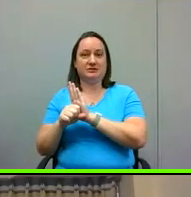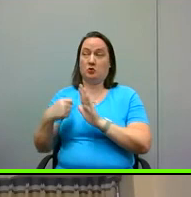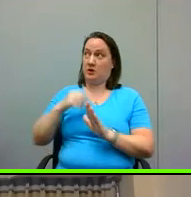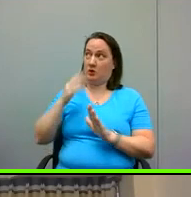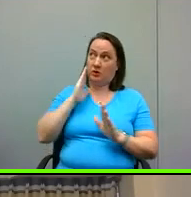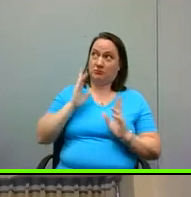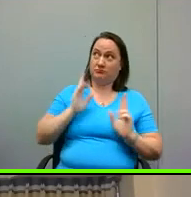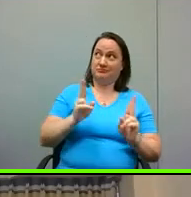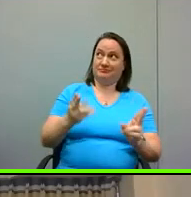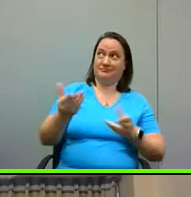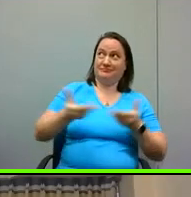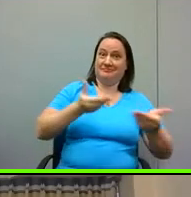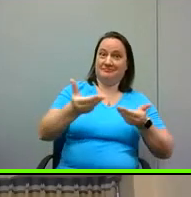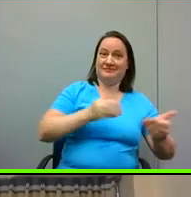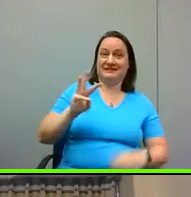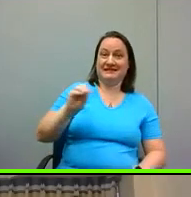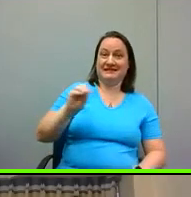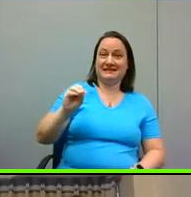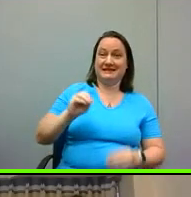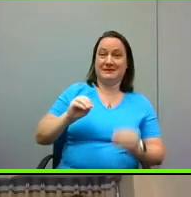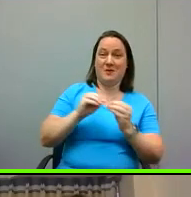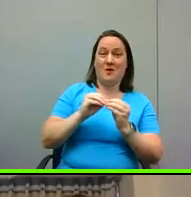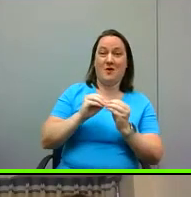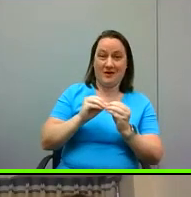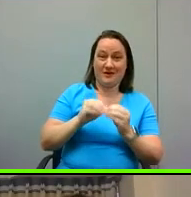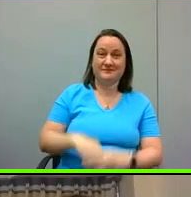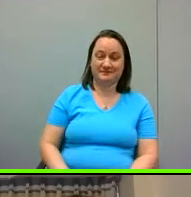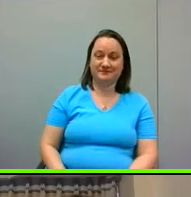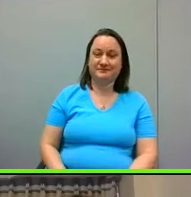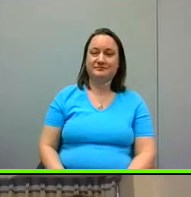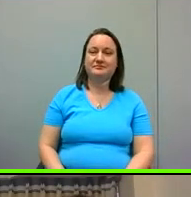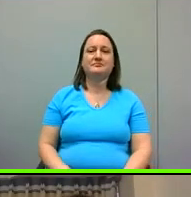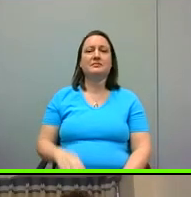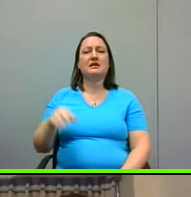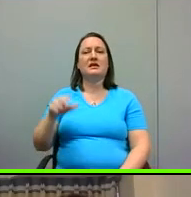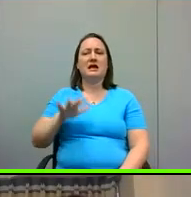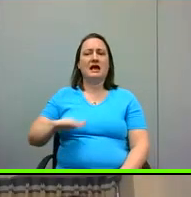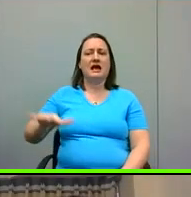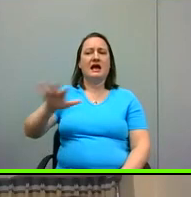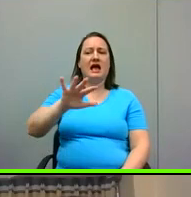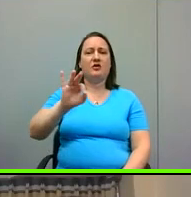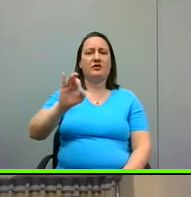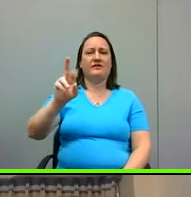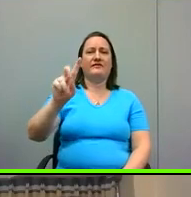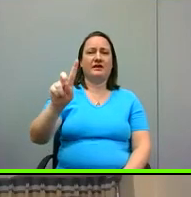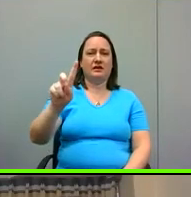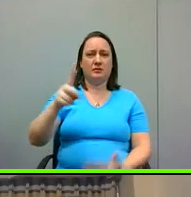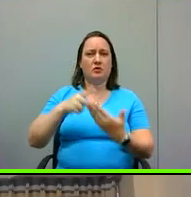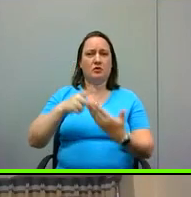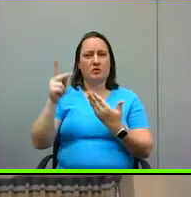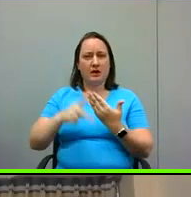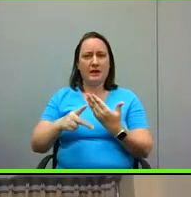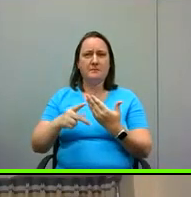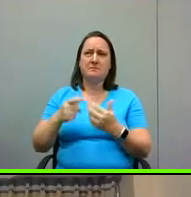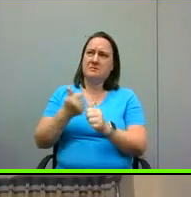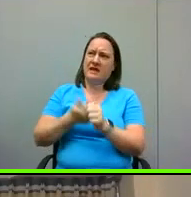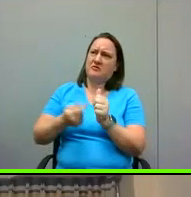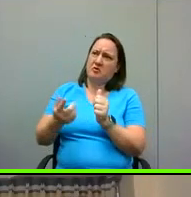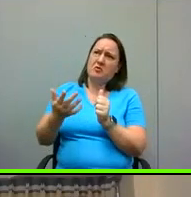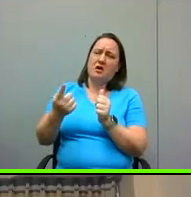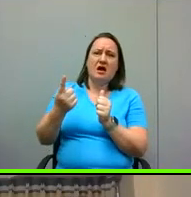In the field program, just about everyone has been able to work remotely. We had